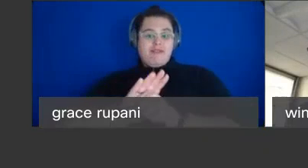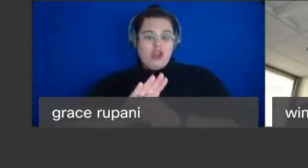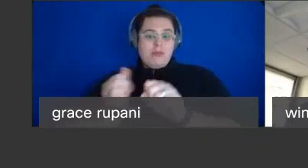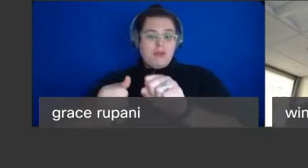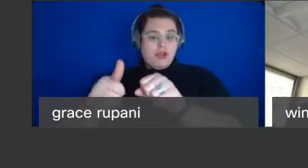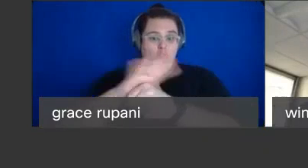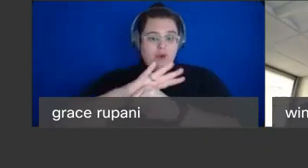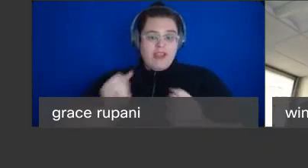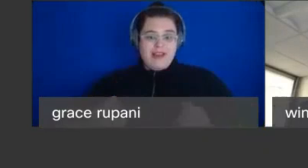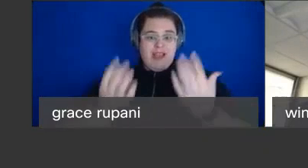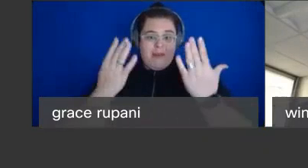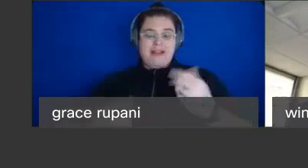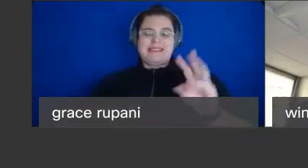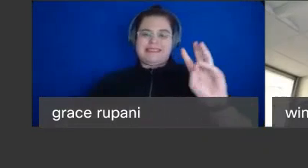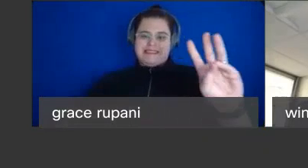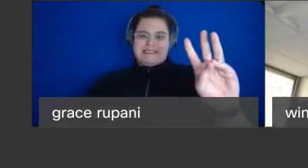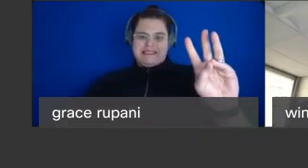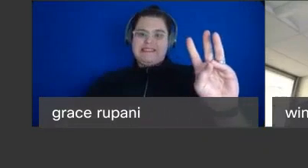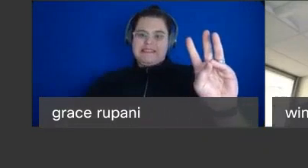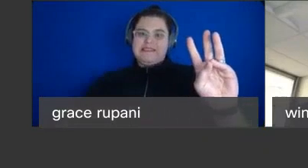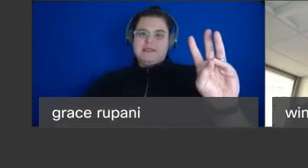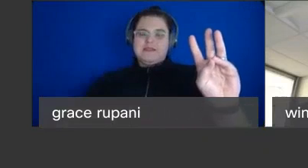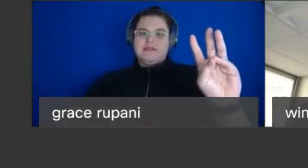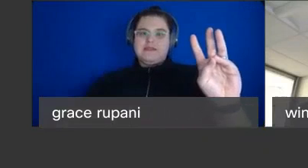4 cases from last week.